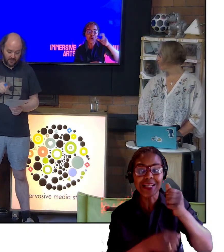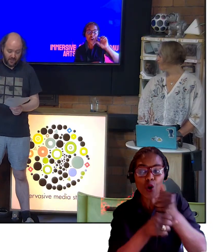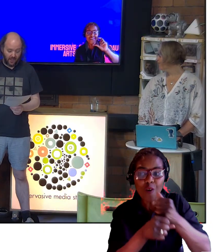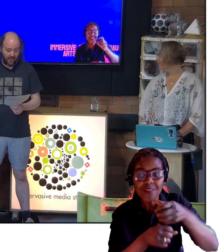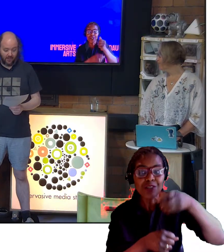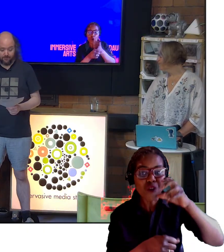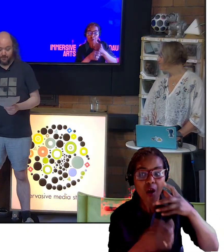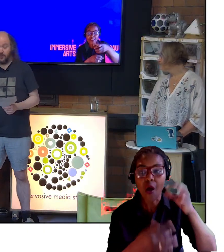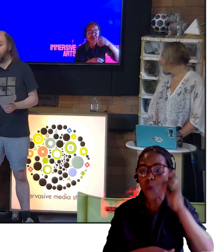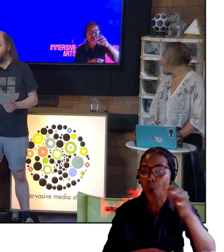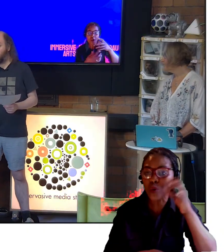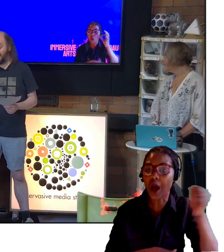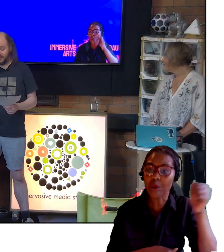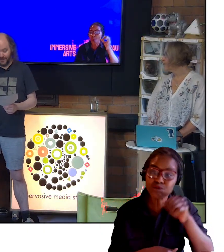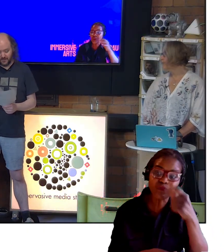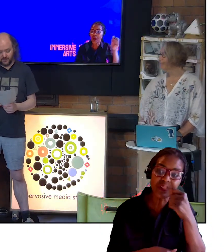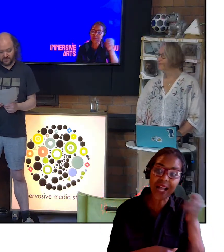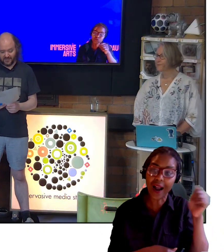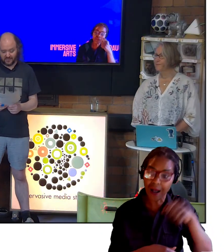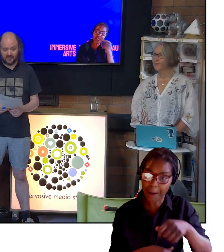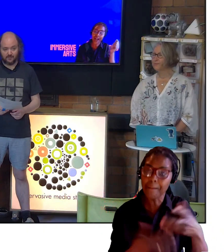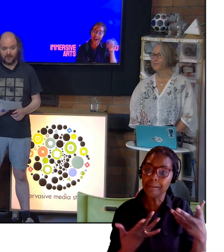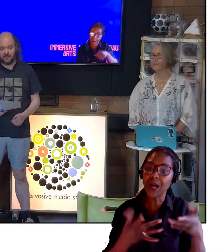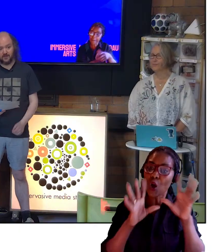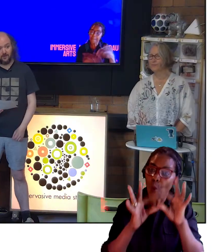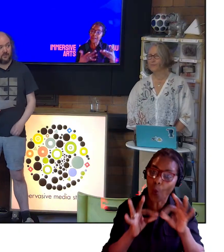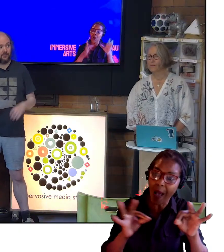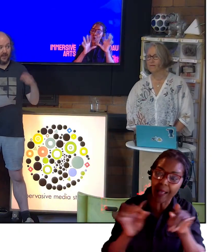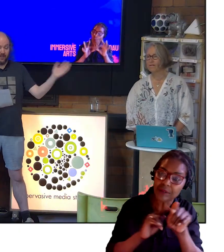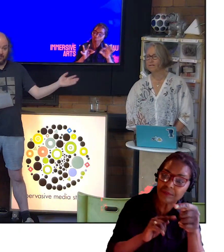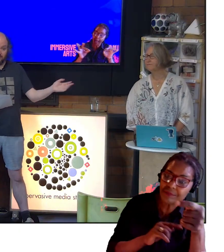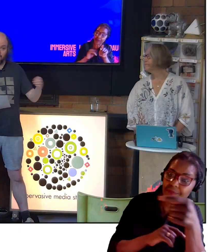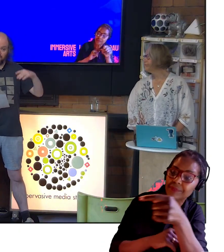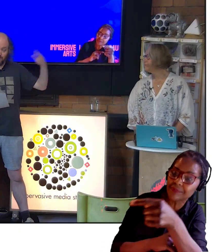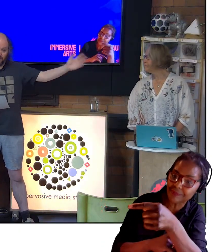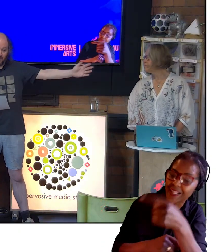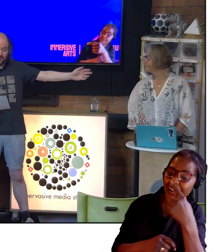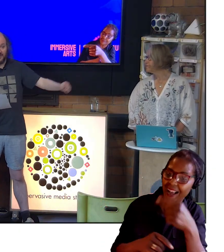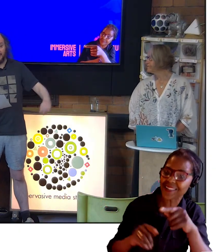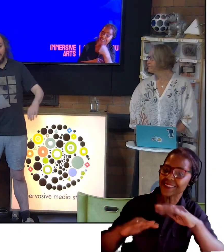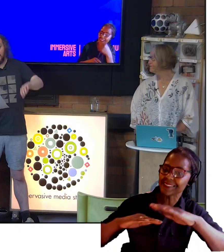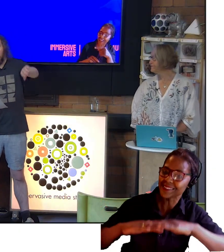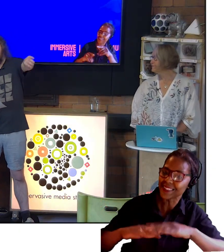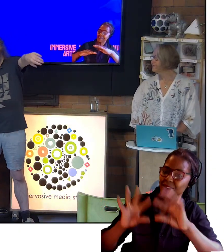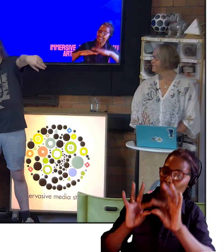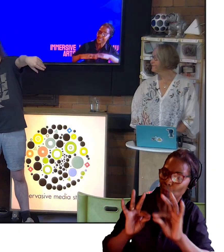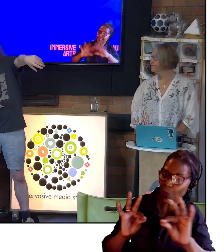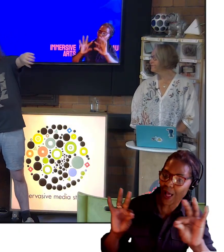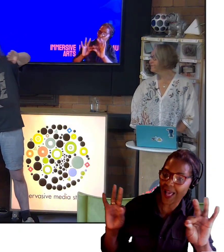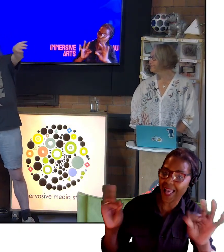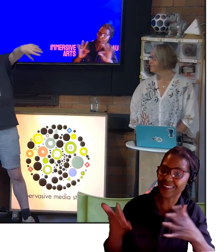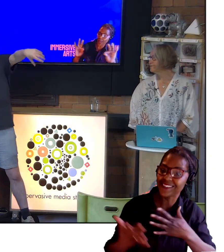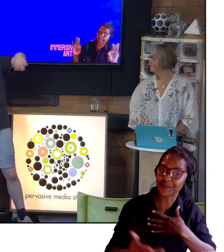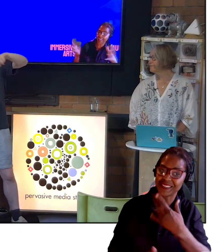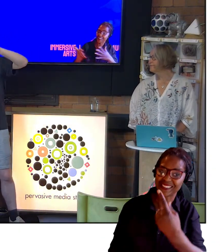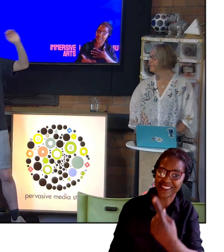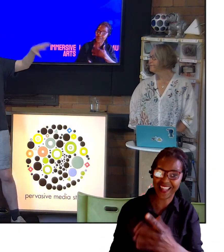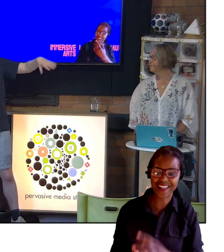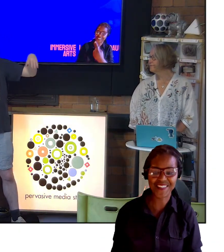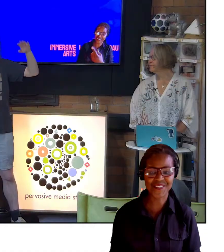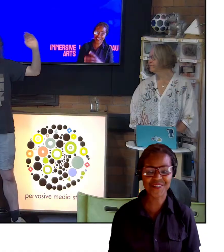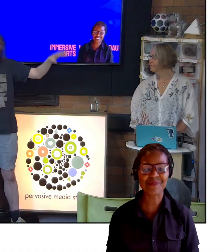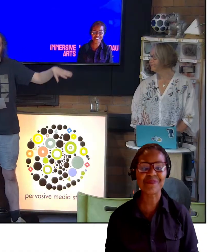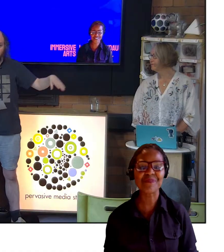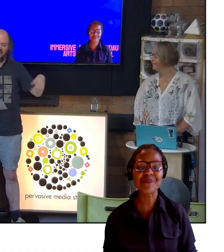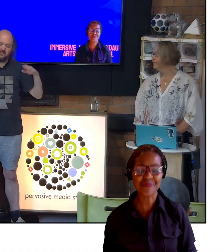water. We have a quiet space just next to this space. So to my left, that's your right, just around the corner there, there's a little room. It's got